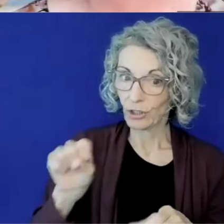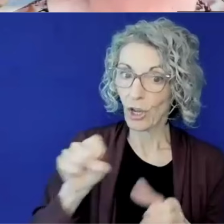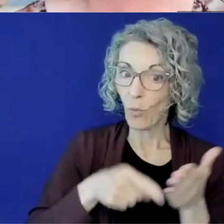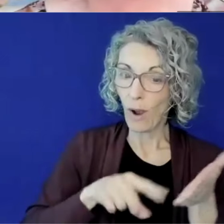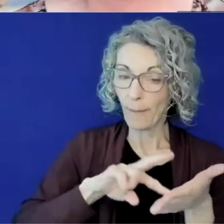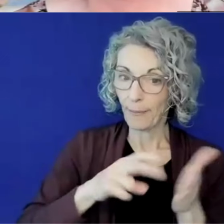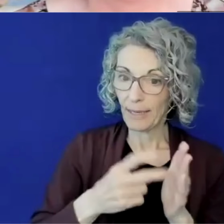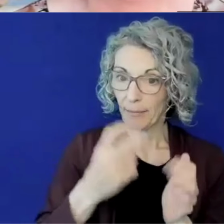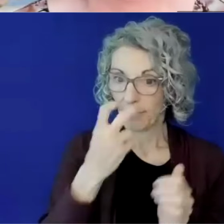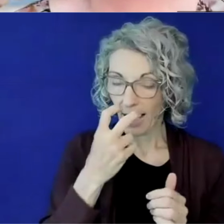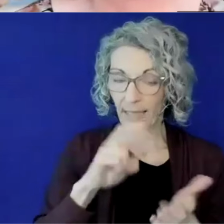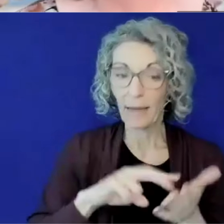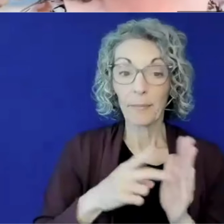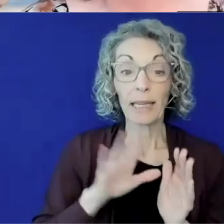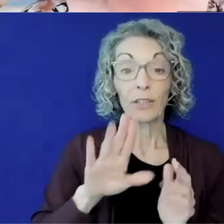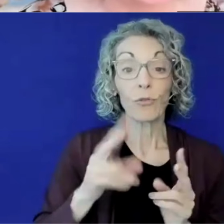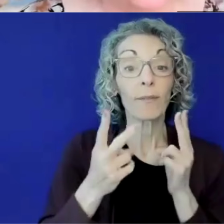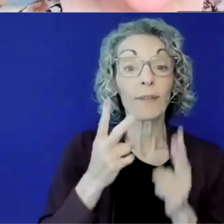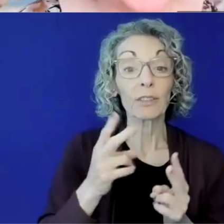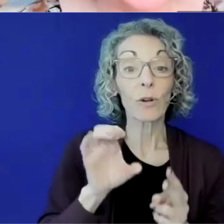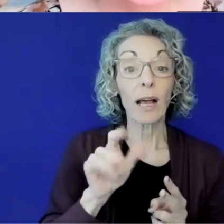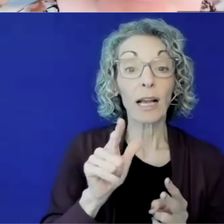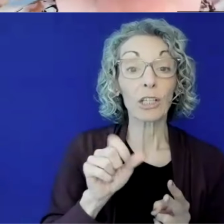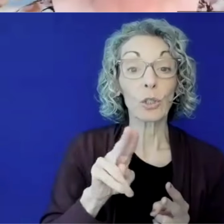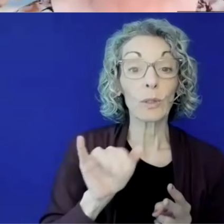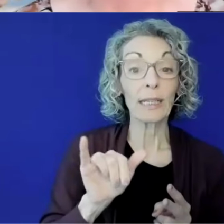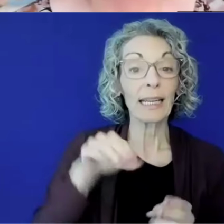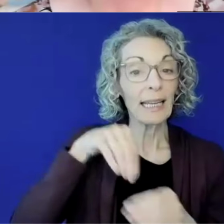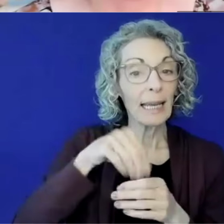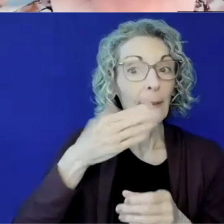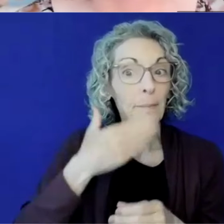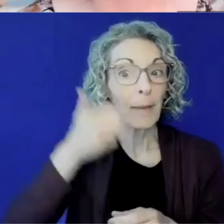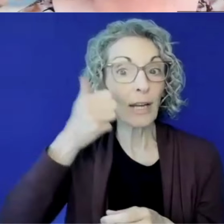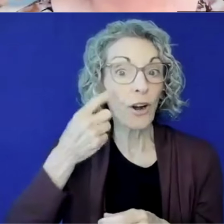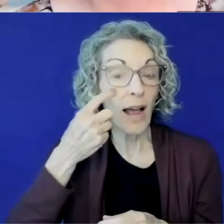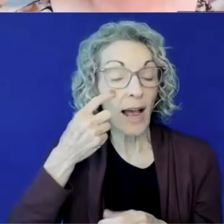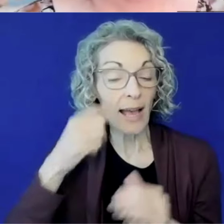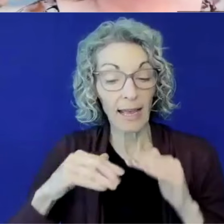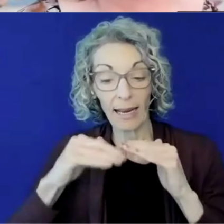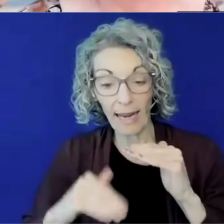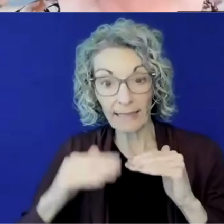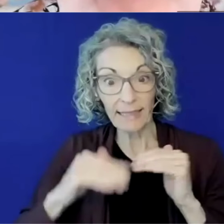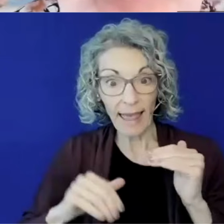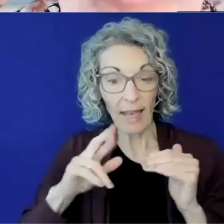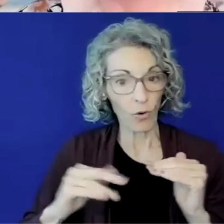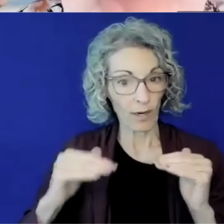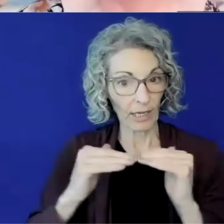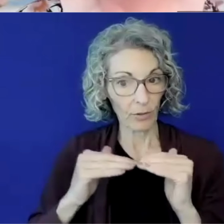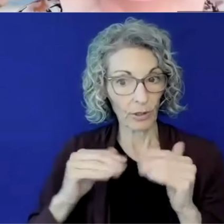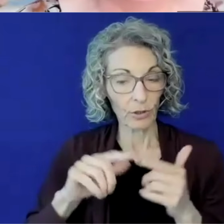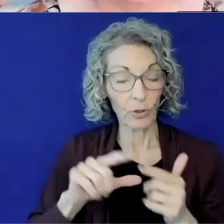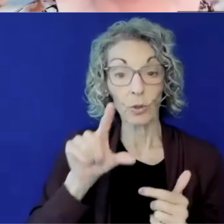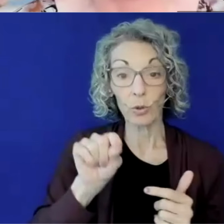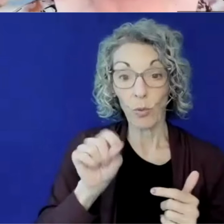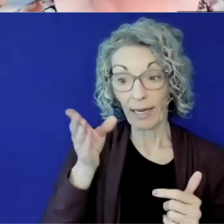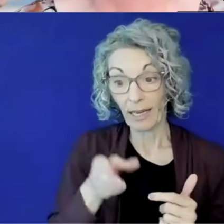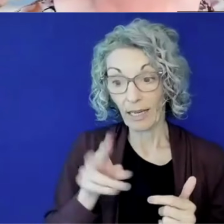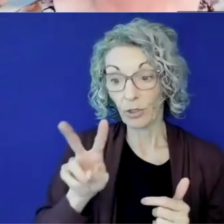It means your visual acuity in your better eye is less than or equal to 20/200